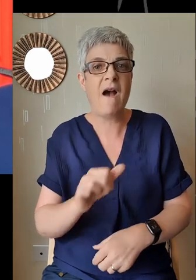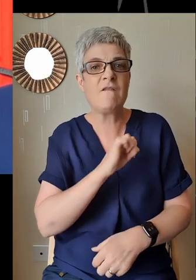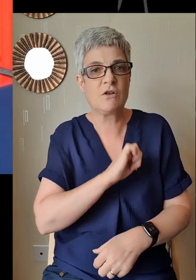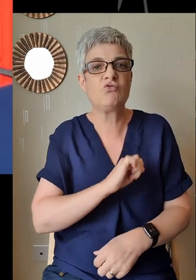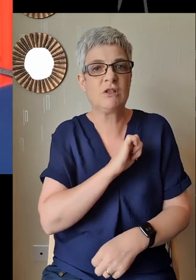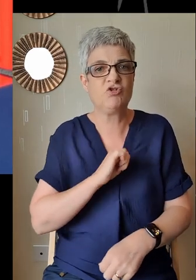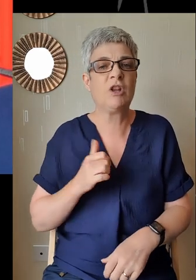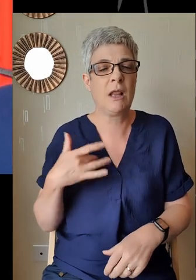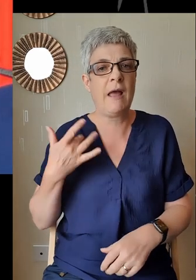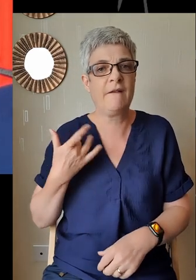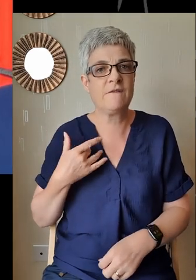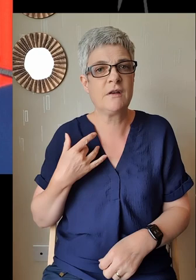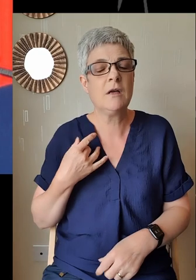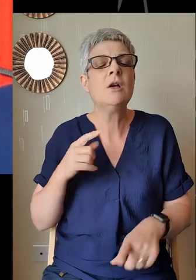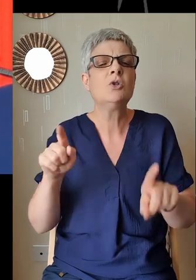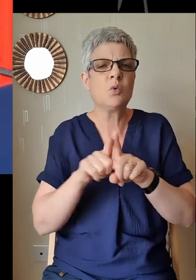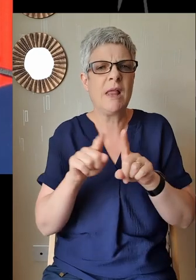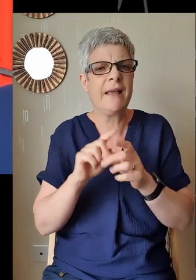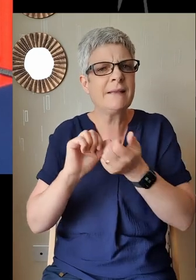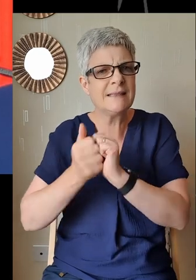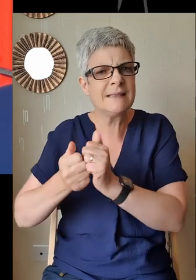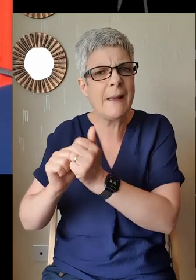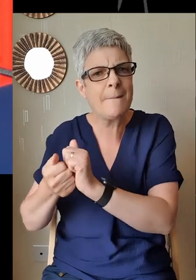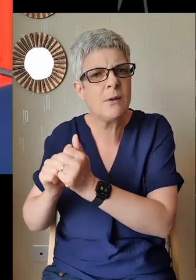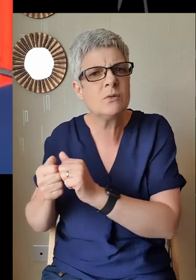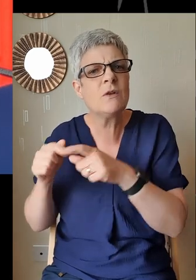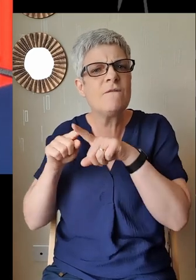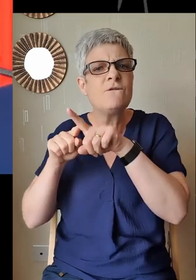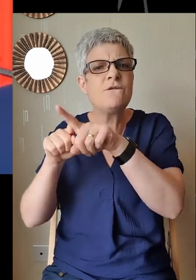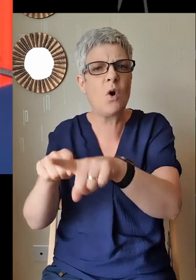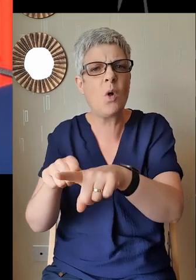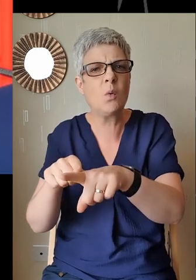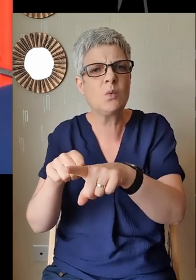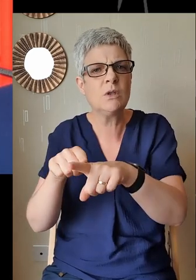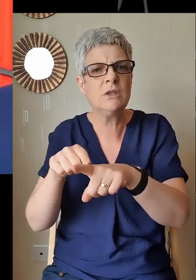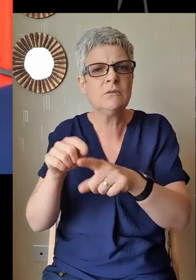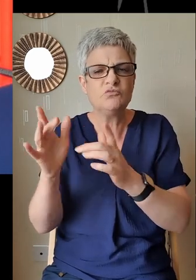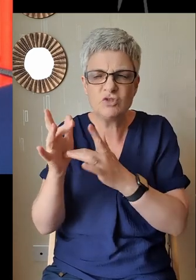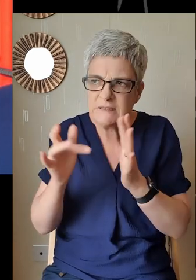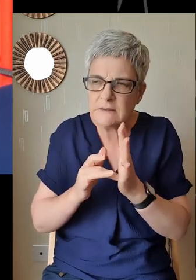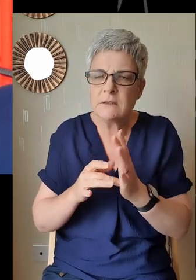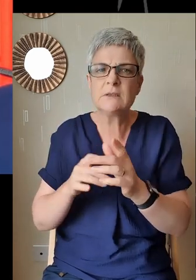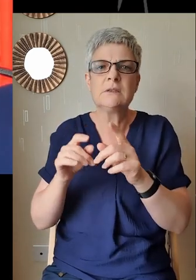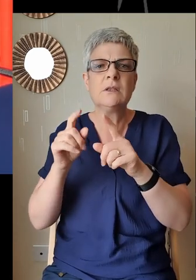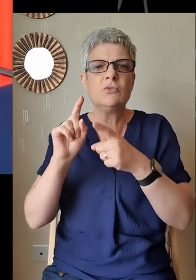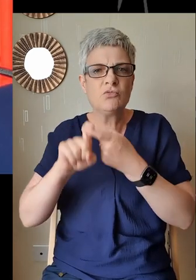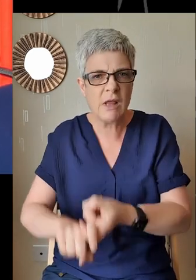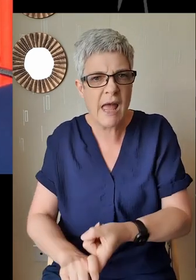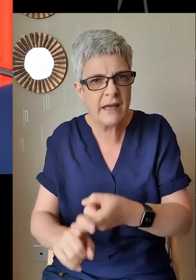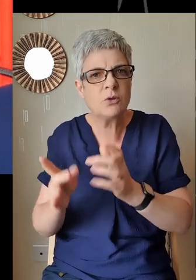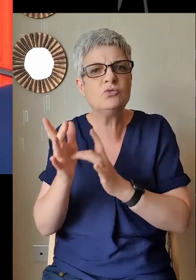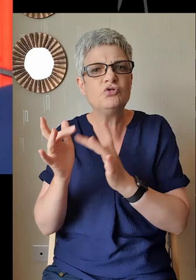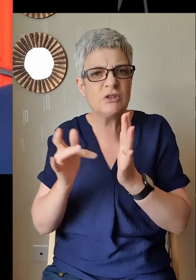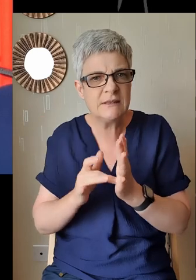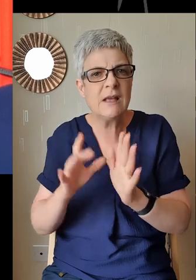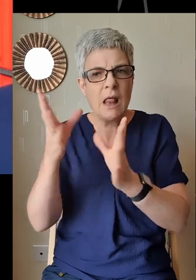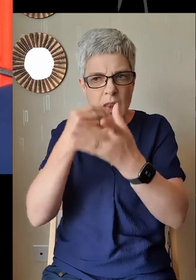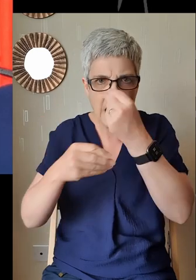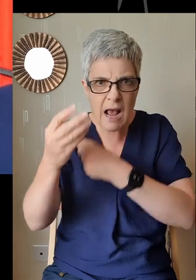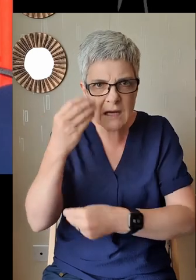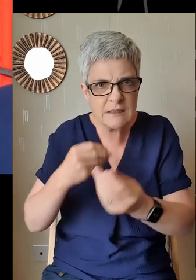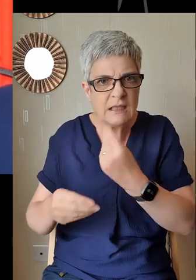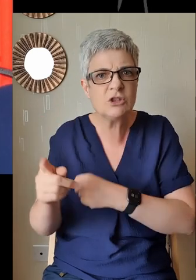as the disciples in the Gospels were following Jesus, going with Jesus, relying on Jesus, learning from Jesus,